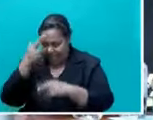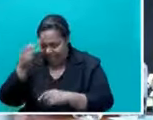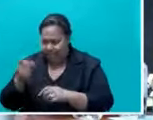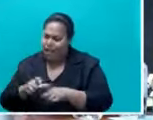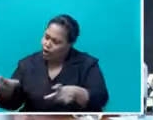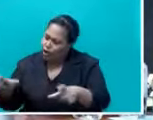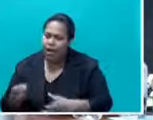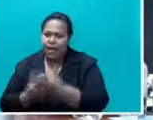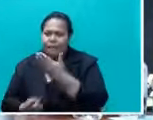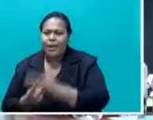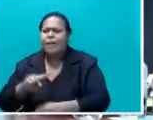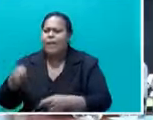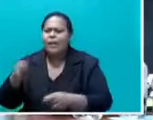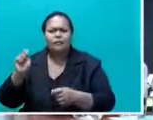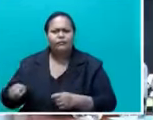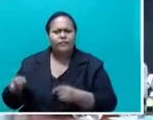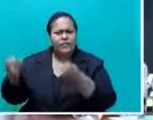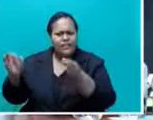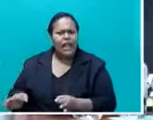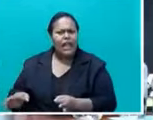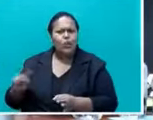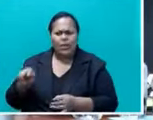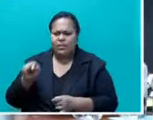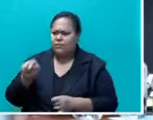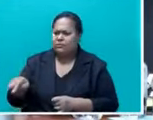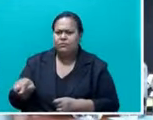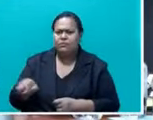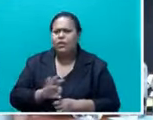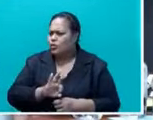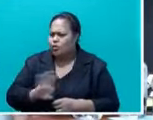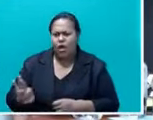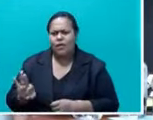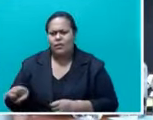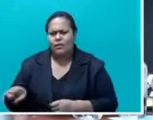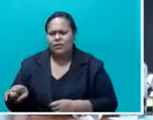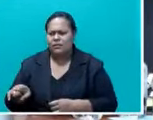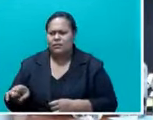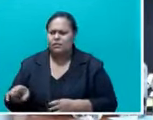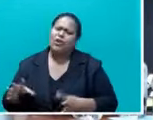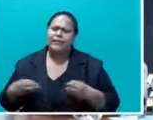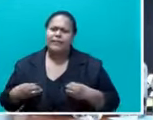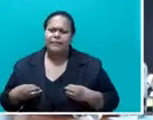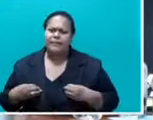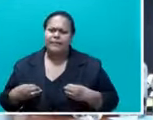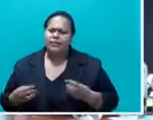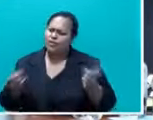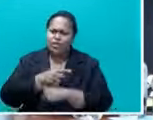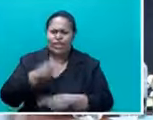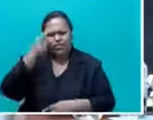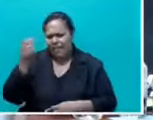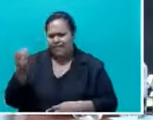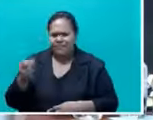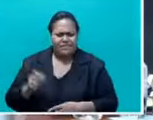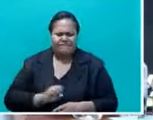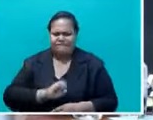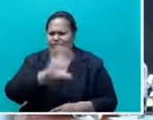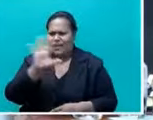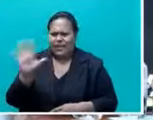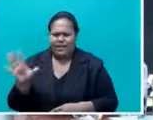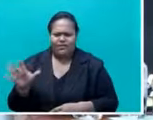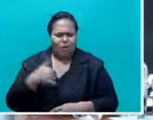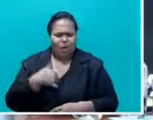General is doing to us in terms of these bills that are coming before the House. And I do not agree with this, with the bills, and I do